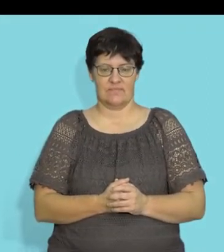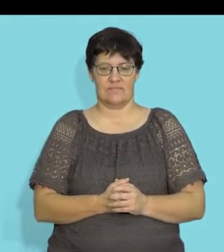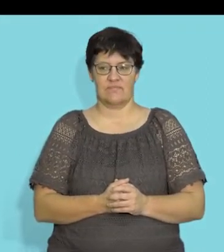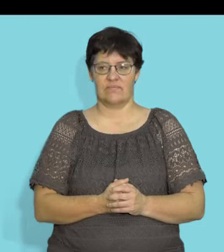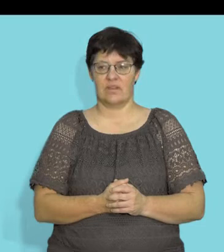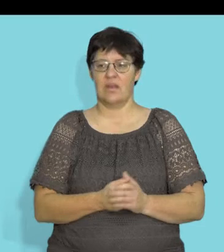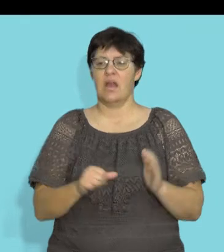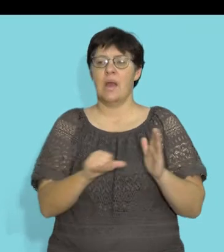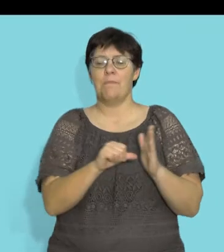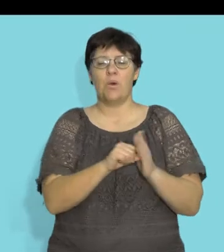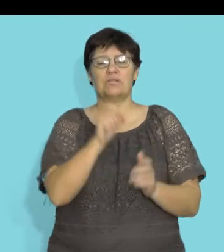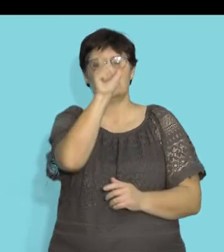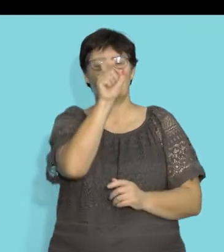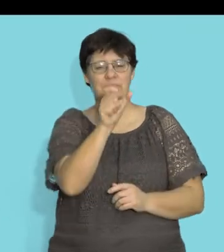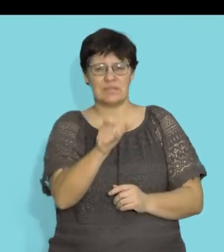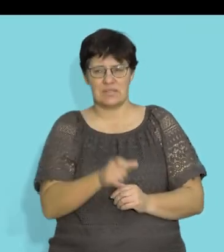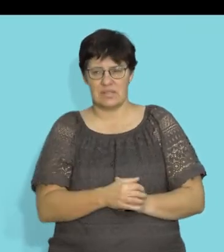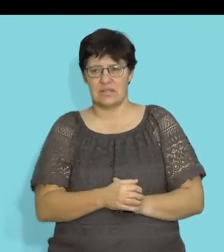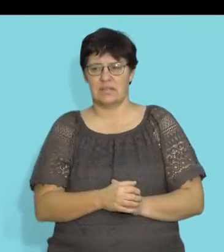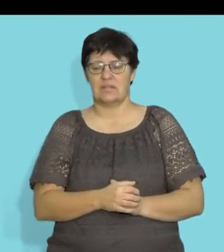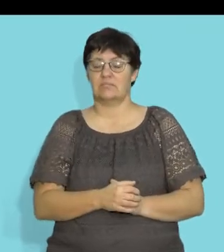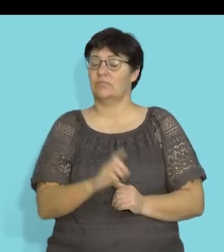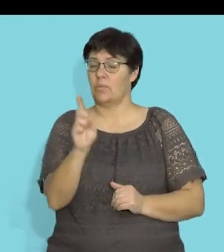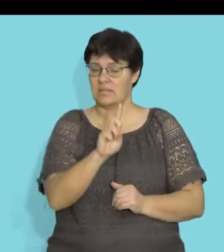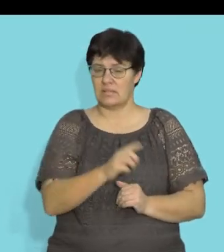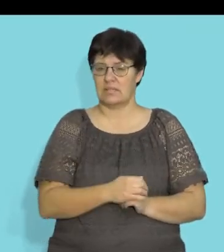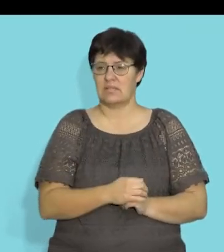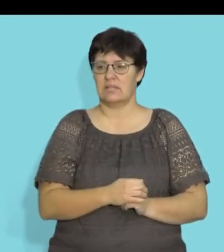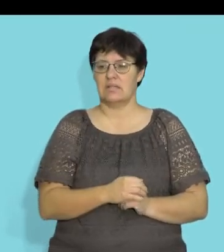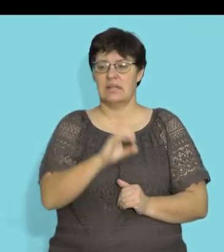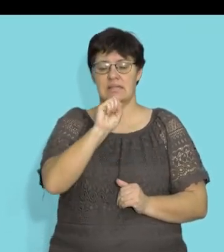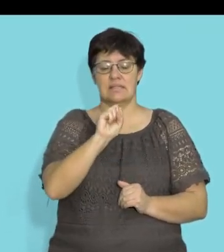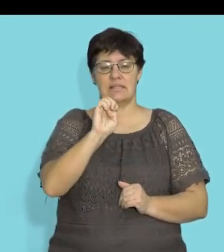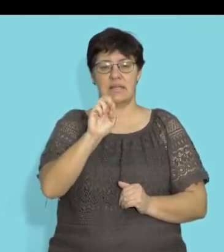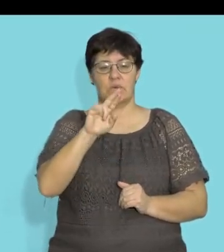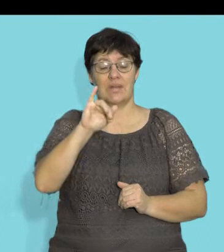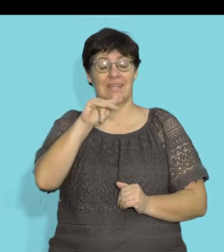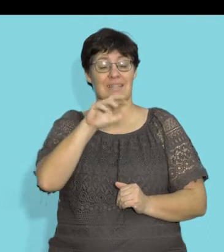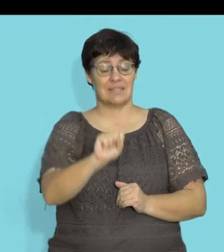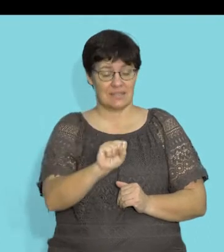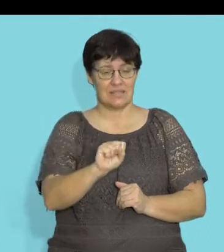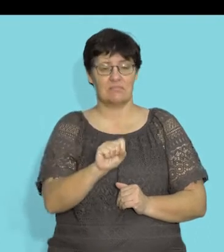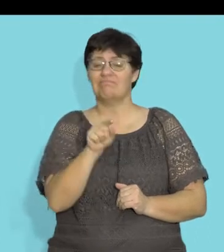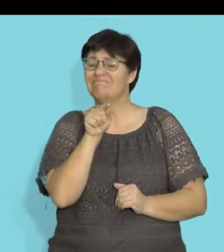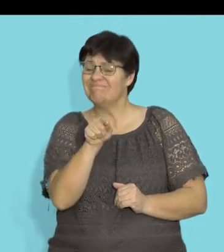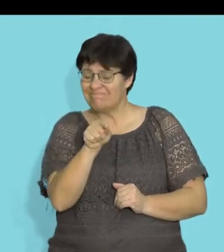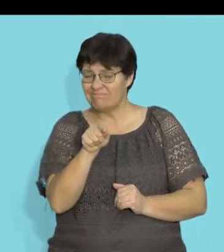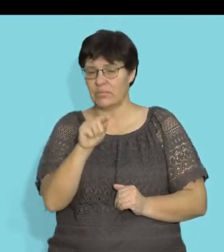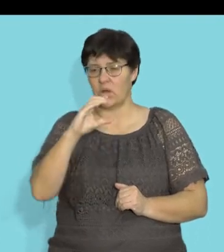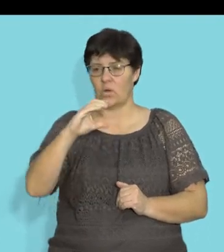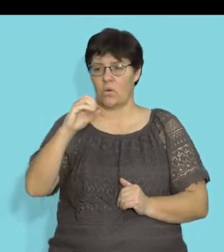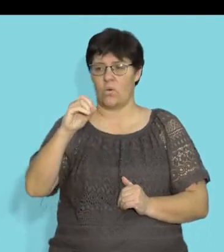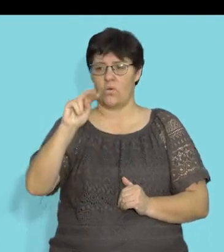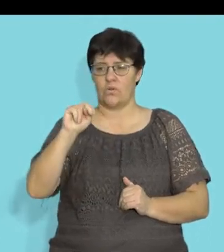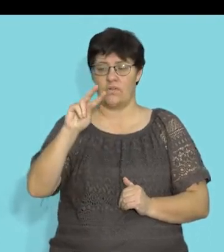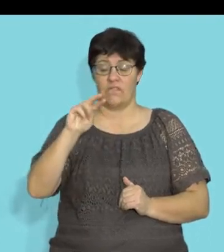So the key terms that I just want to make sure everyone is happy with: series that converge. This means that when